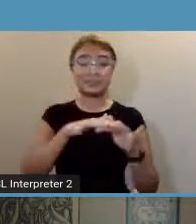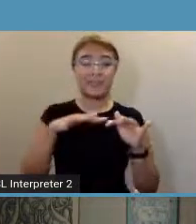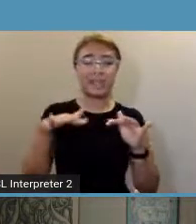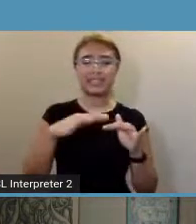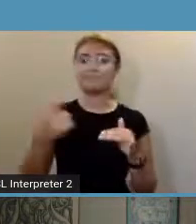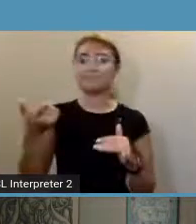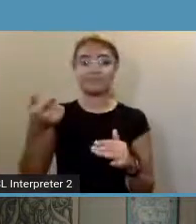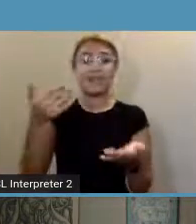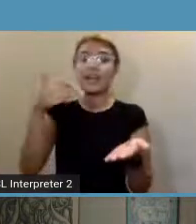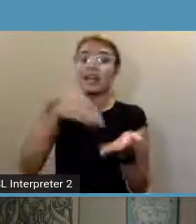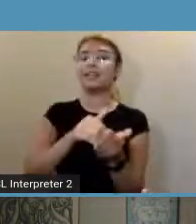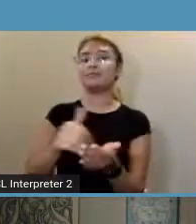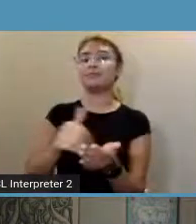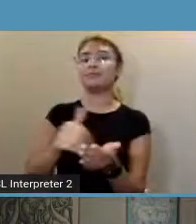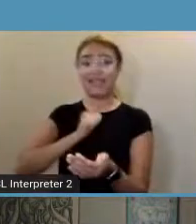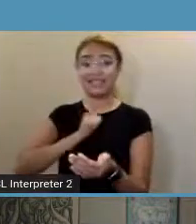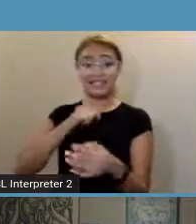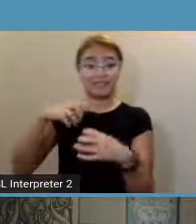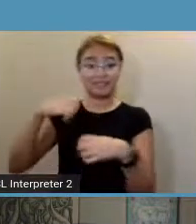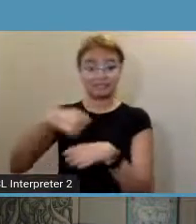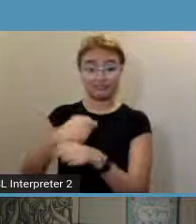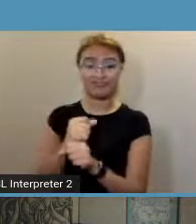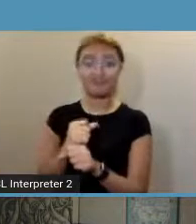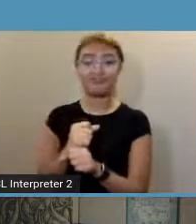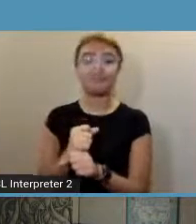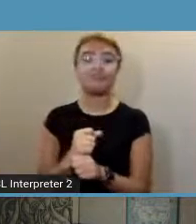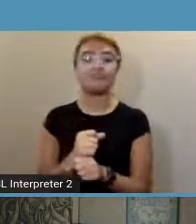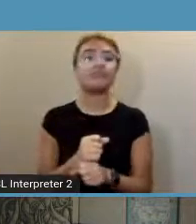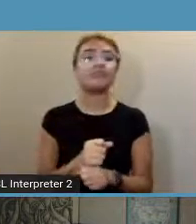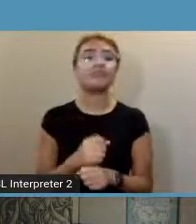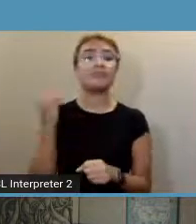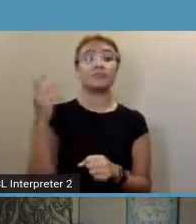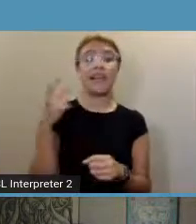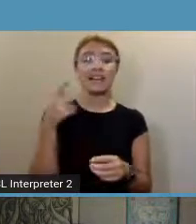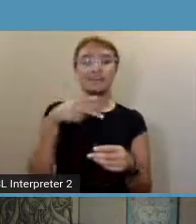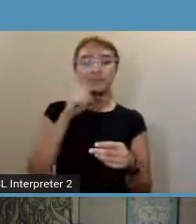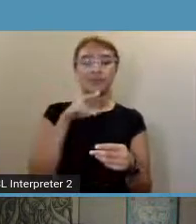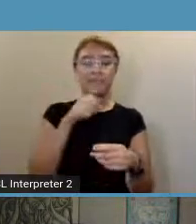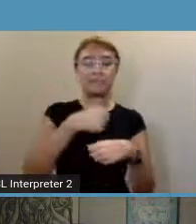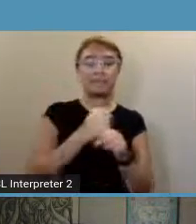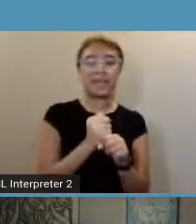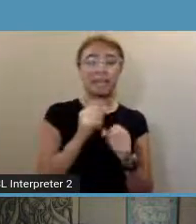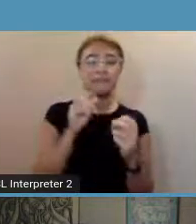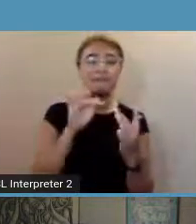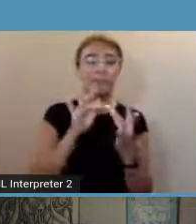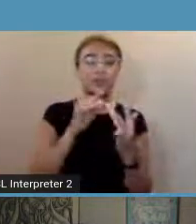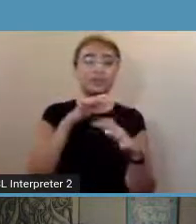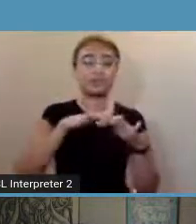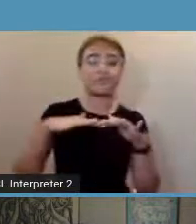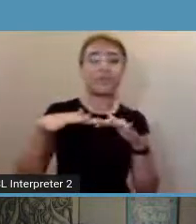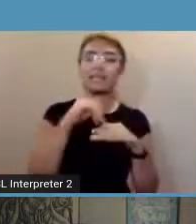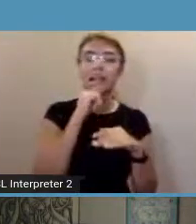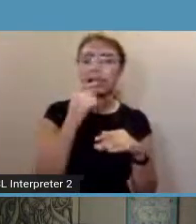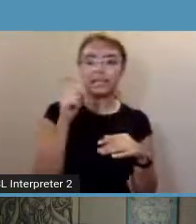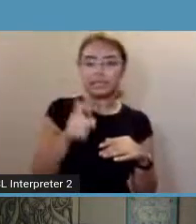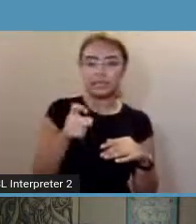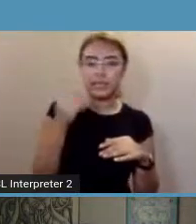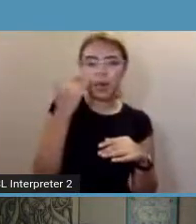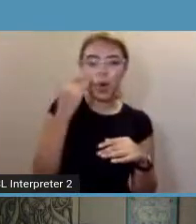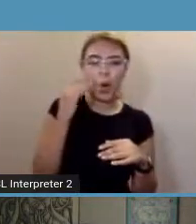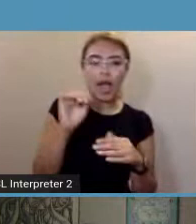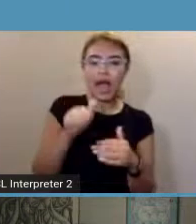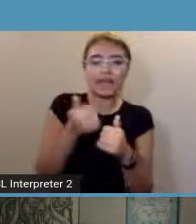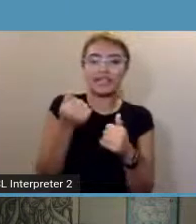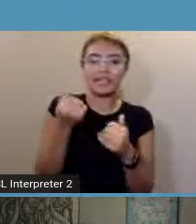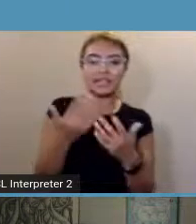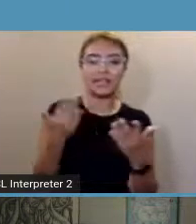myself. So let's go back. Pre-made virtual spaces, you don't even need to know anything except uploading images.